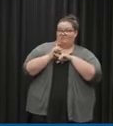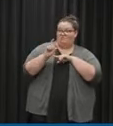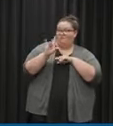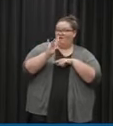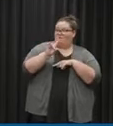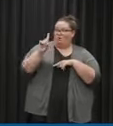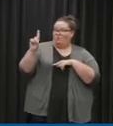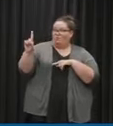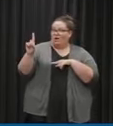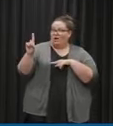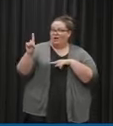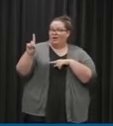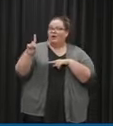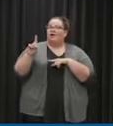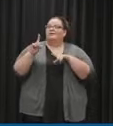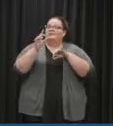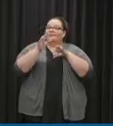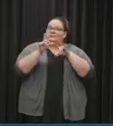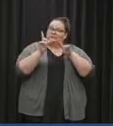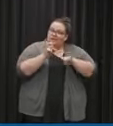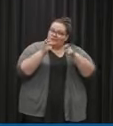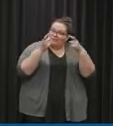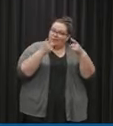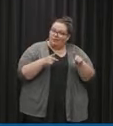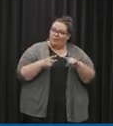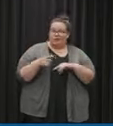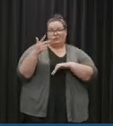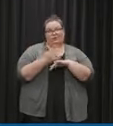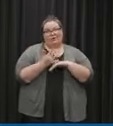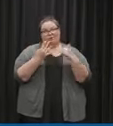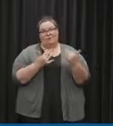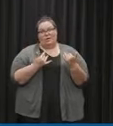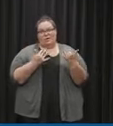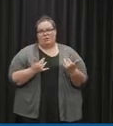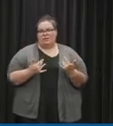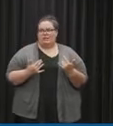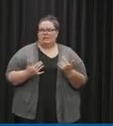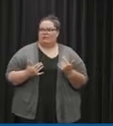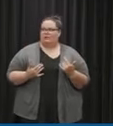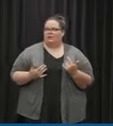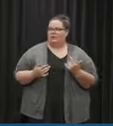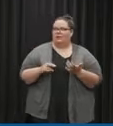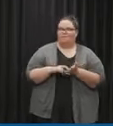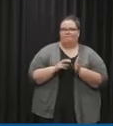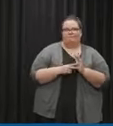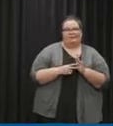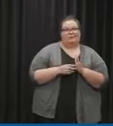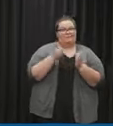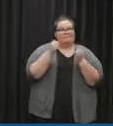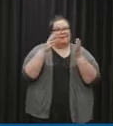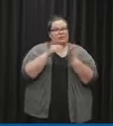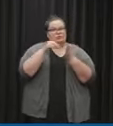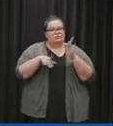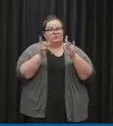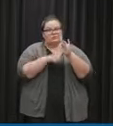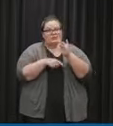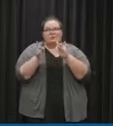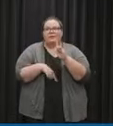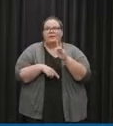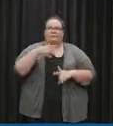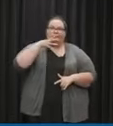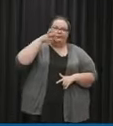is called to when results are received from testing, and they're concerned that this will lead not just to absences from school, but also loss of time from work